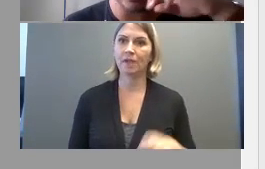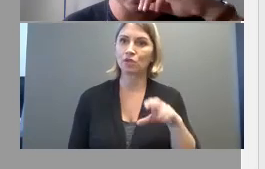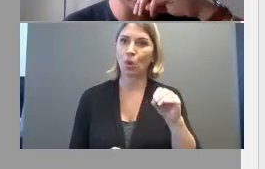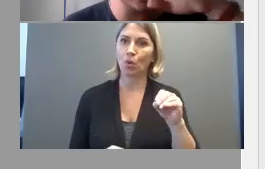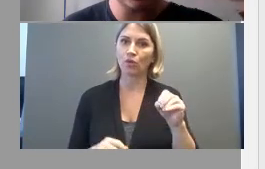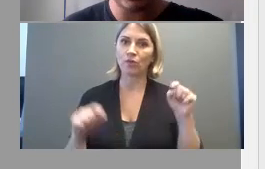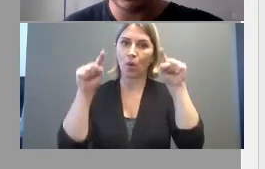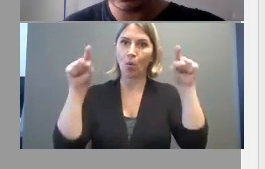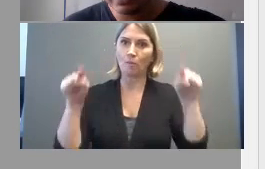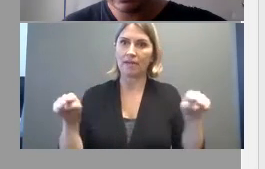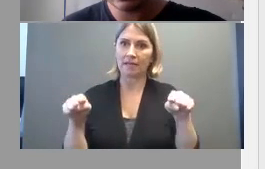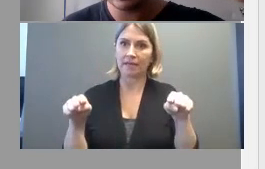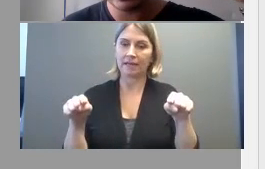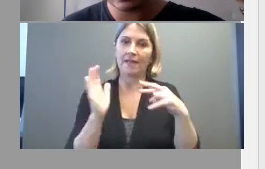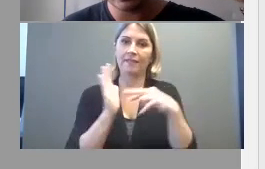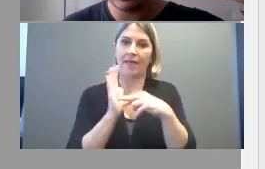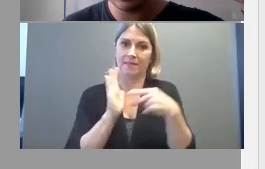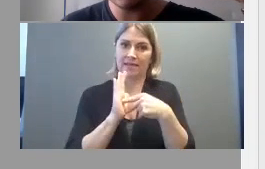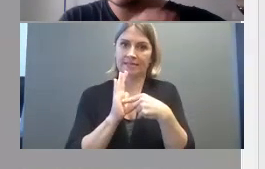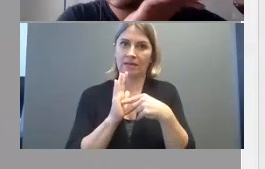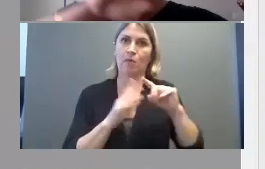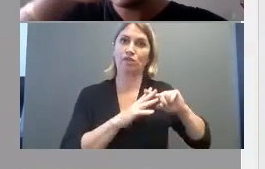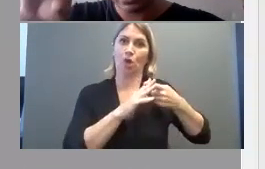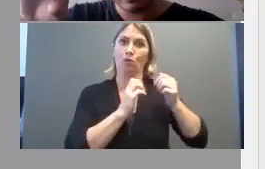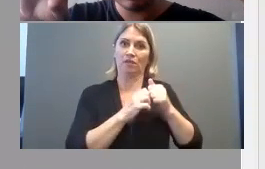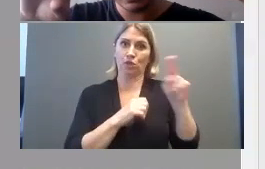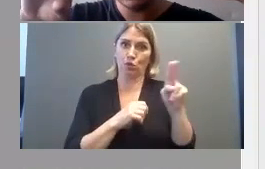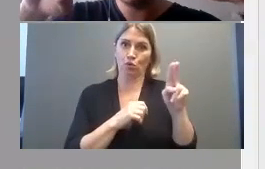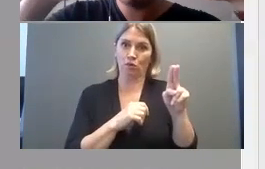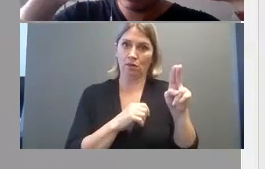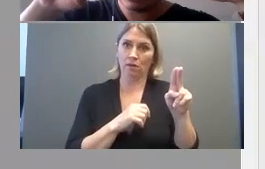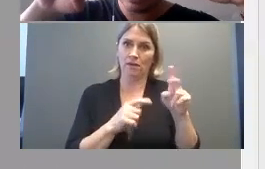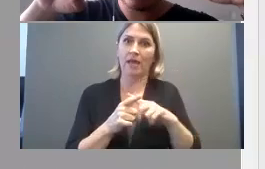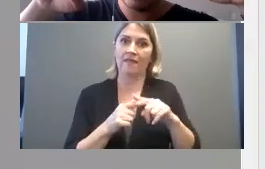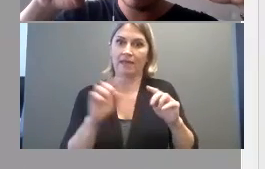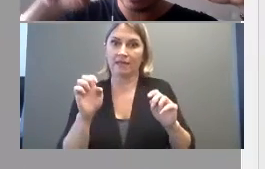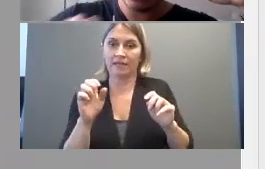opening brackets essentially say that this is when I start with U, then I start with V.